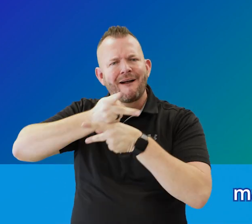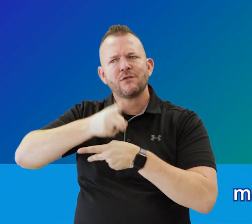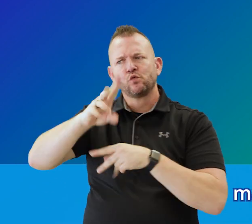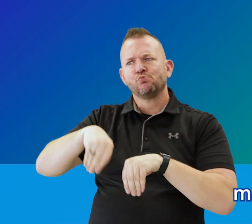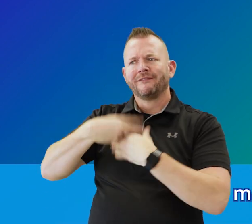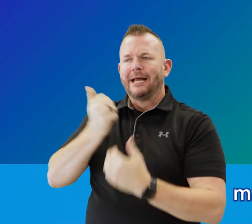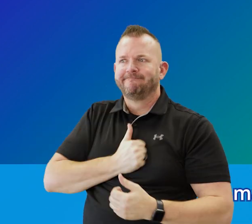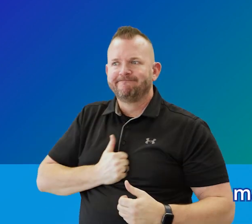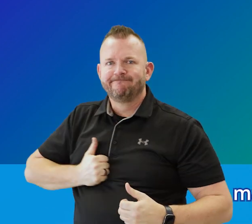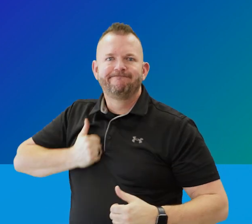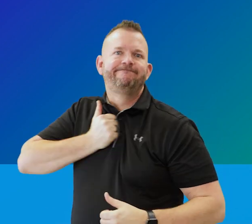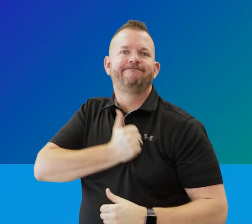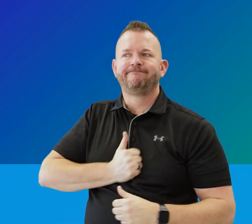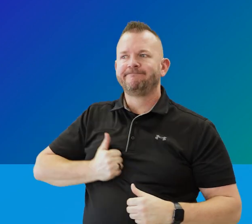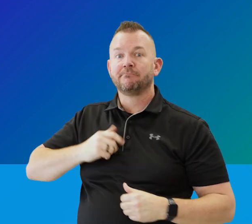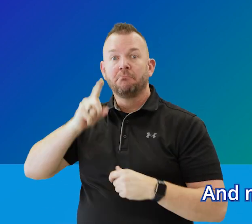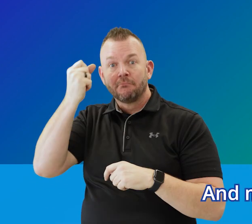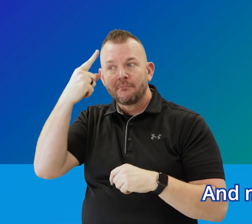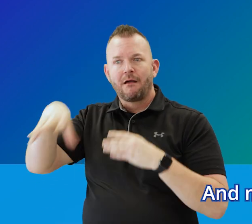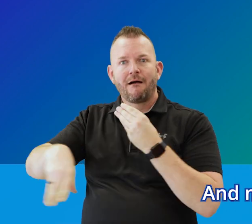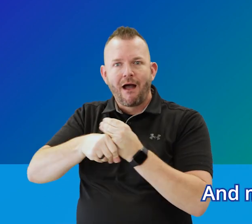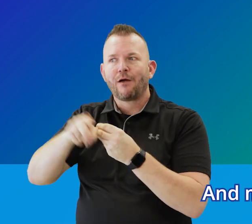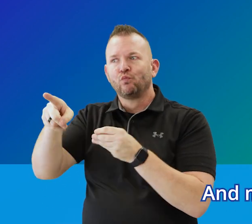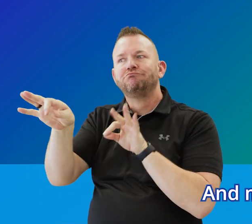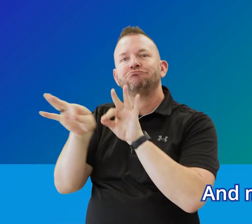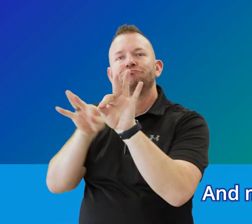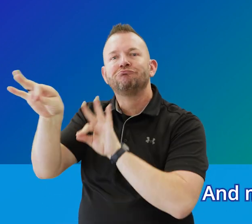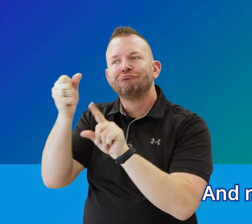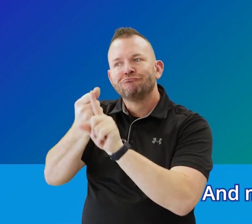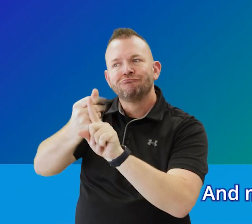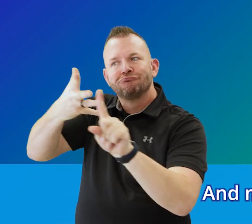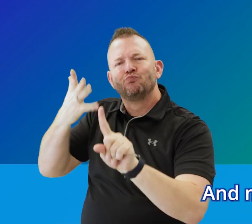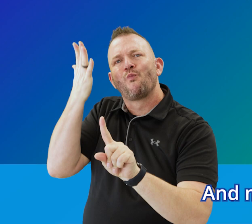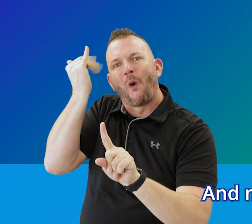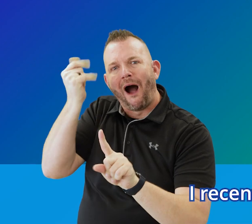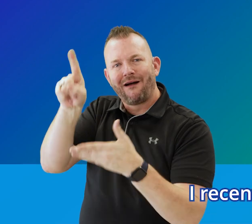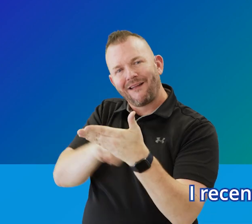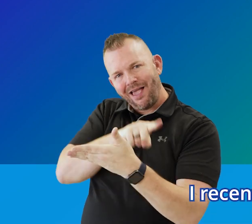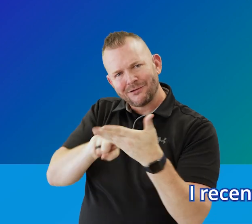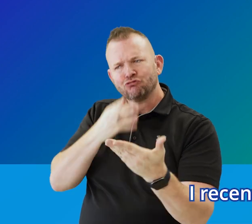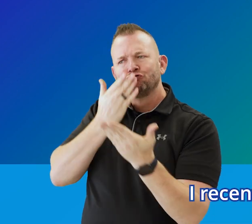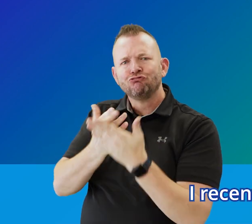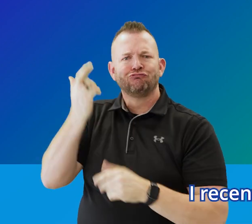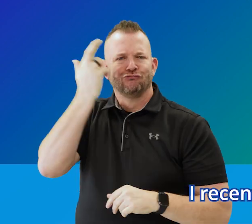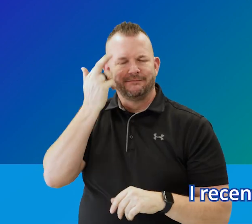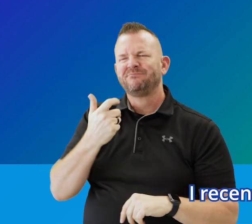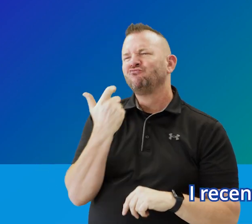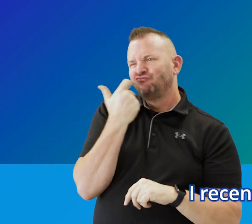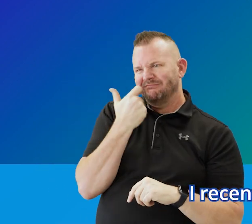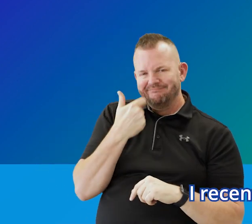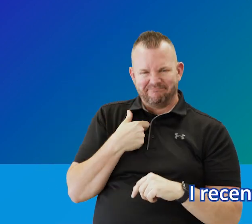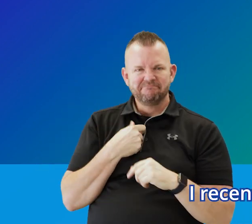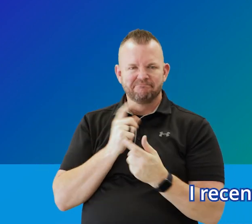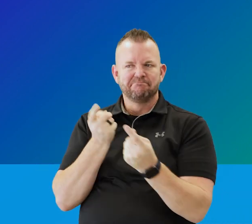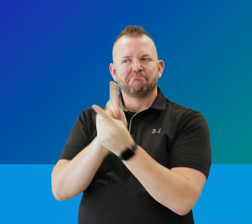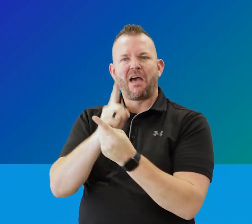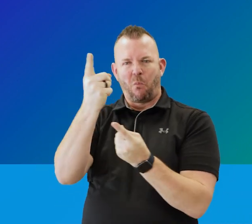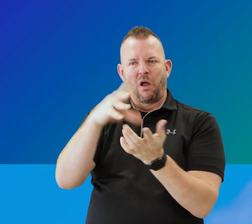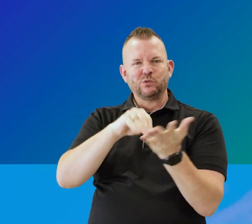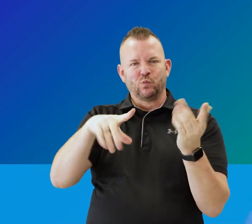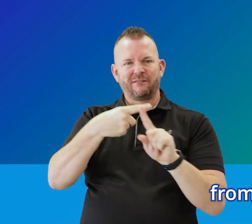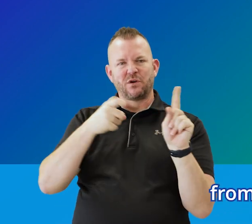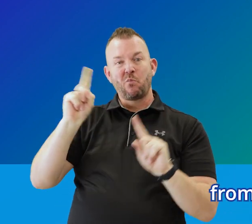very apologetic and make sure you give a good reason. I recently spoke to some Afghani students